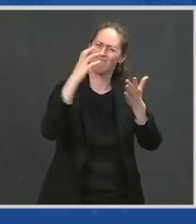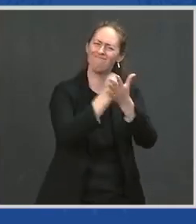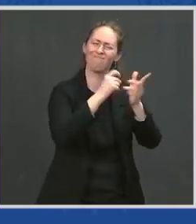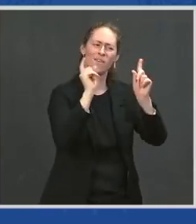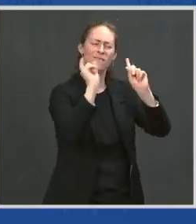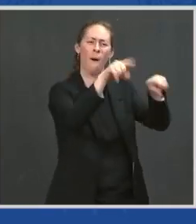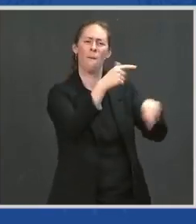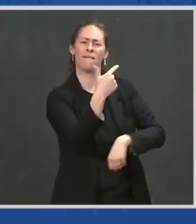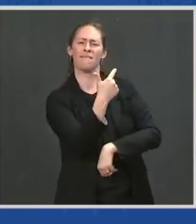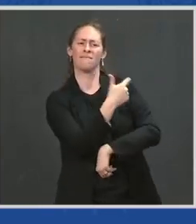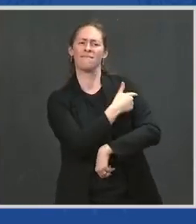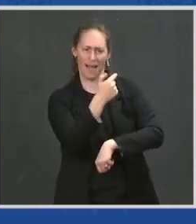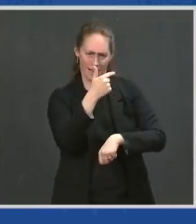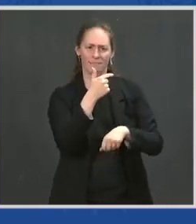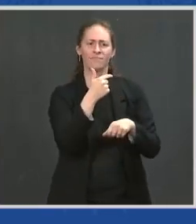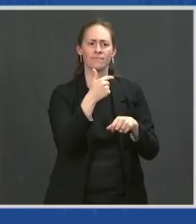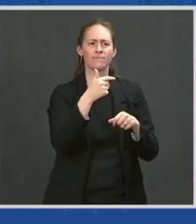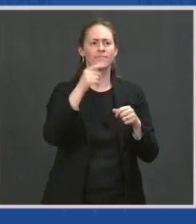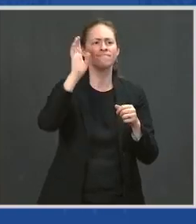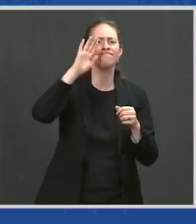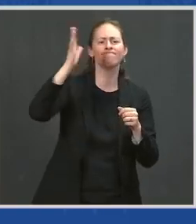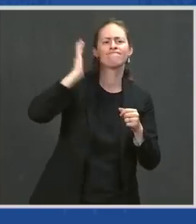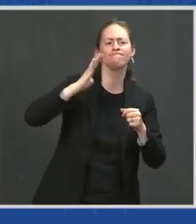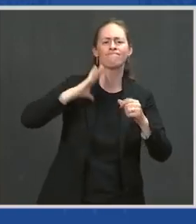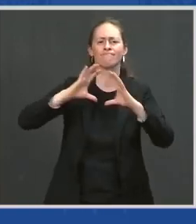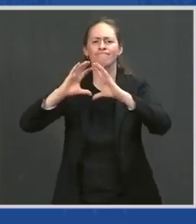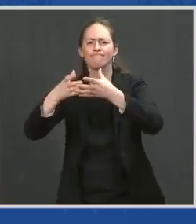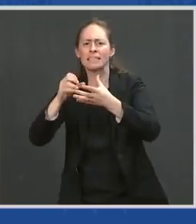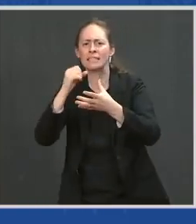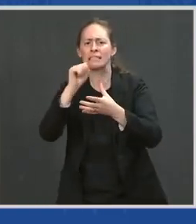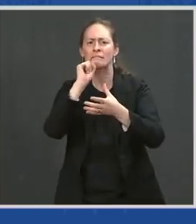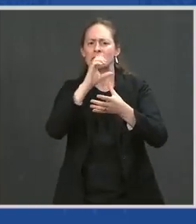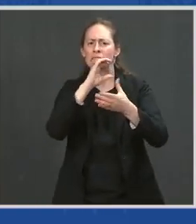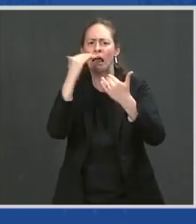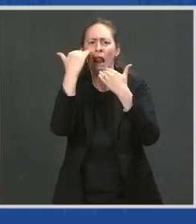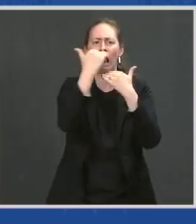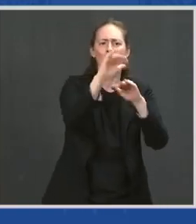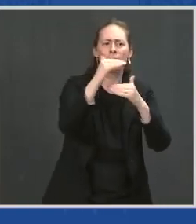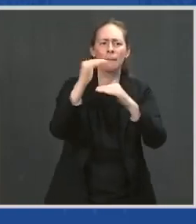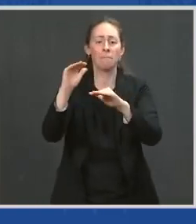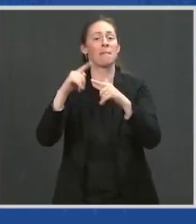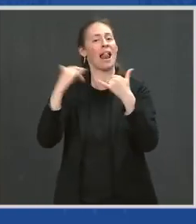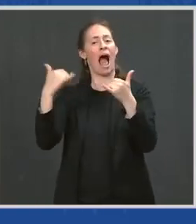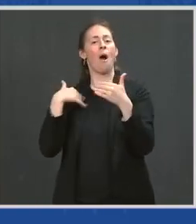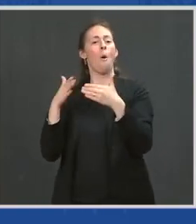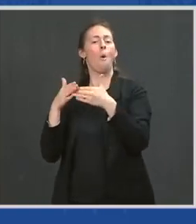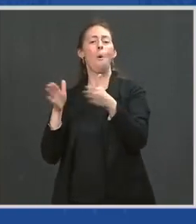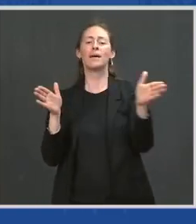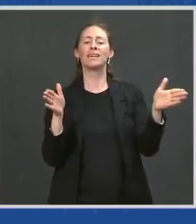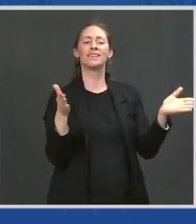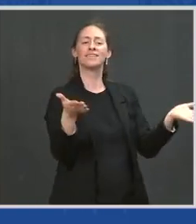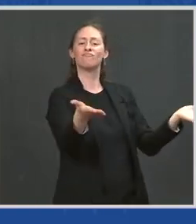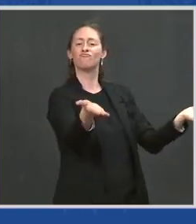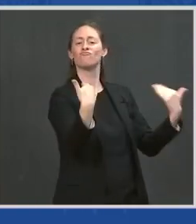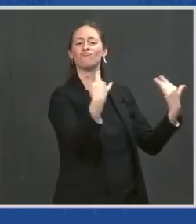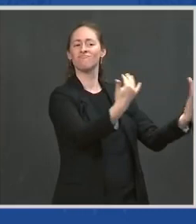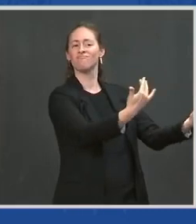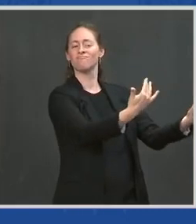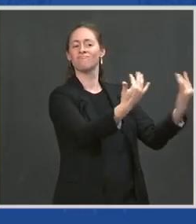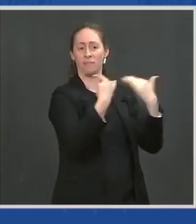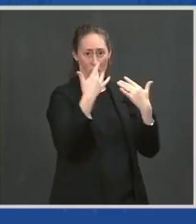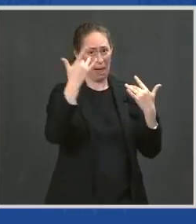target groups, where we've made such great progress, the broad swath of American adults still remain largely